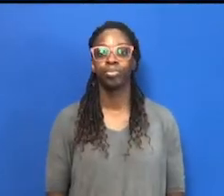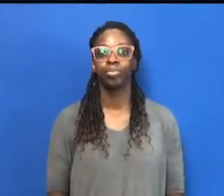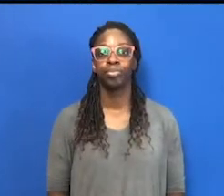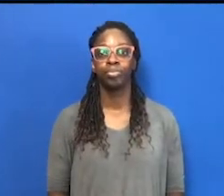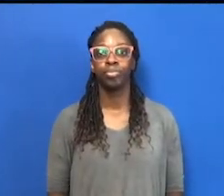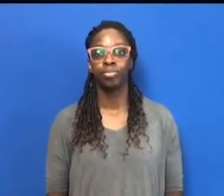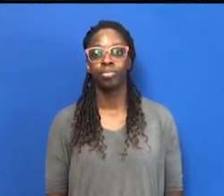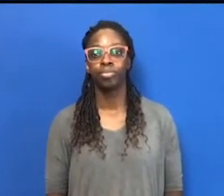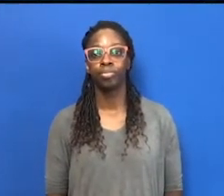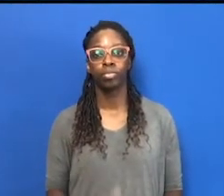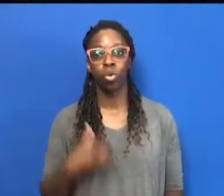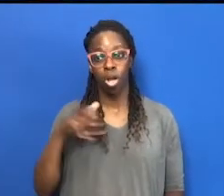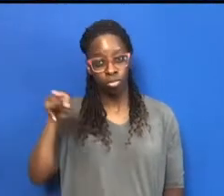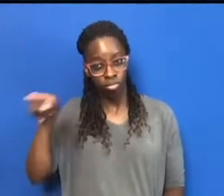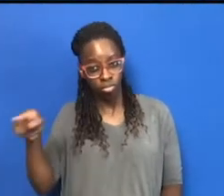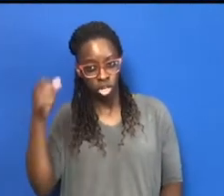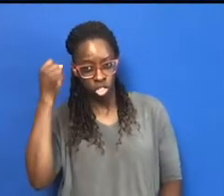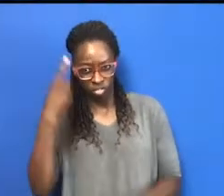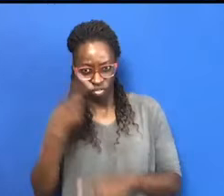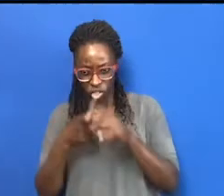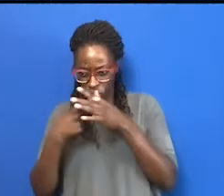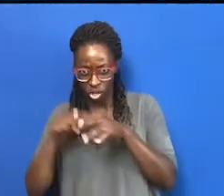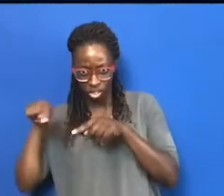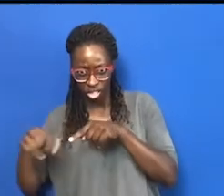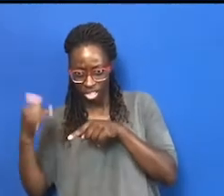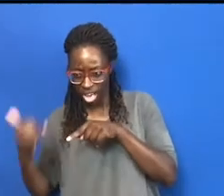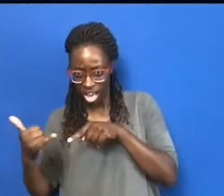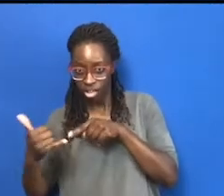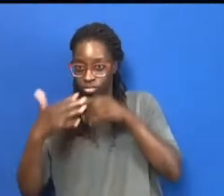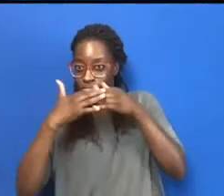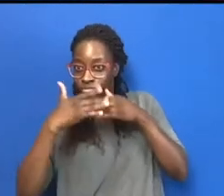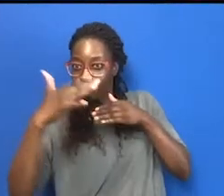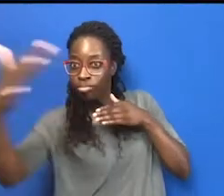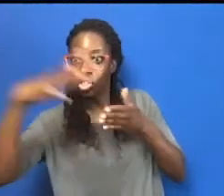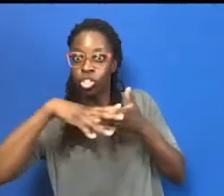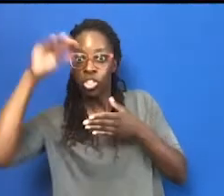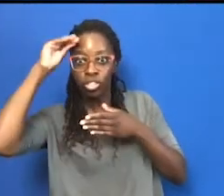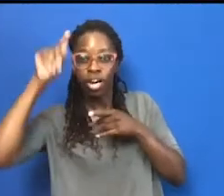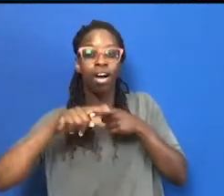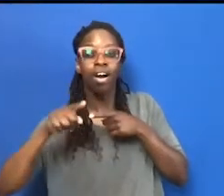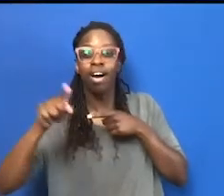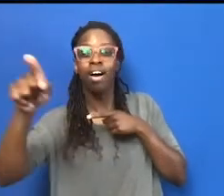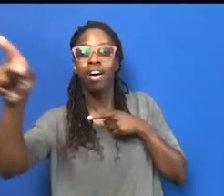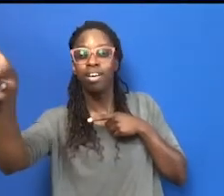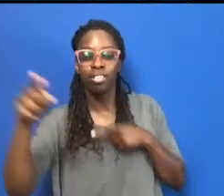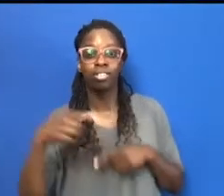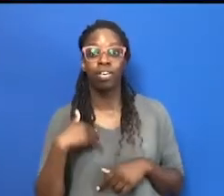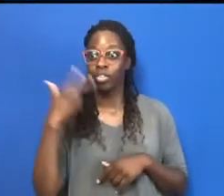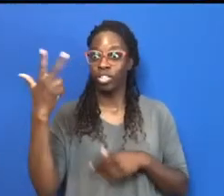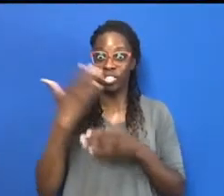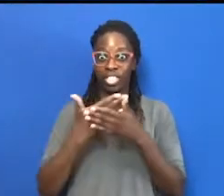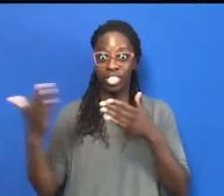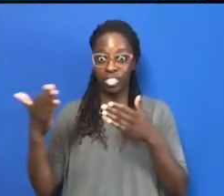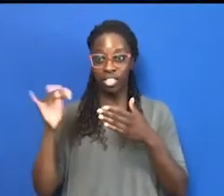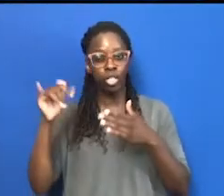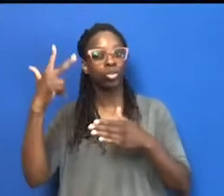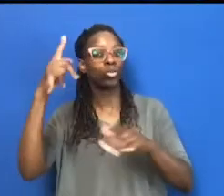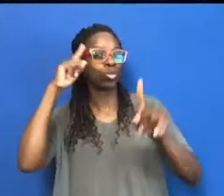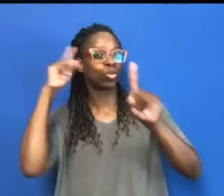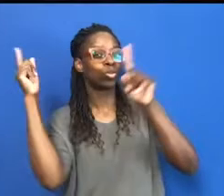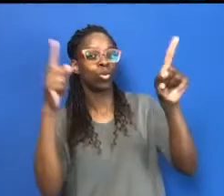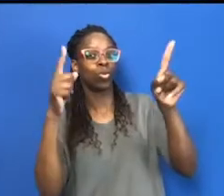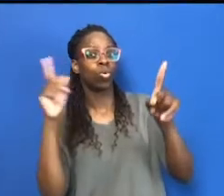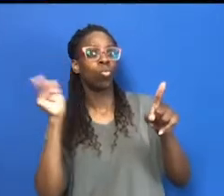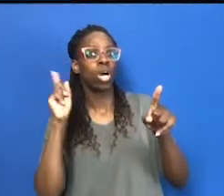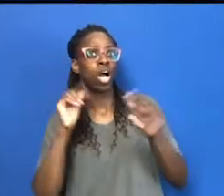What do you mean full? Well, learning trajectories have three parts. There's a goal, then where do you want the kids to go?